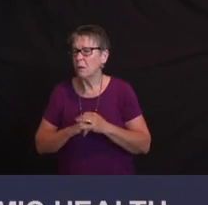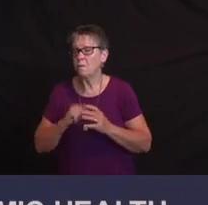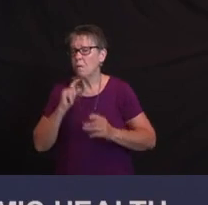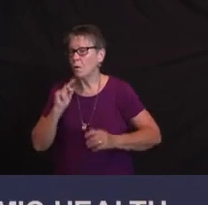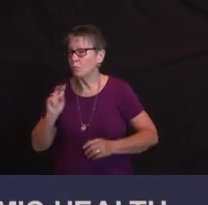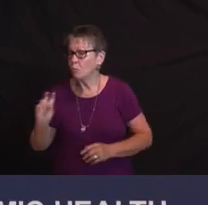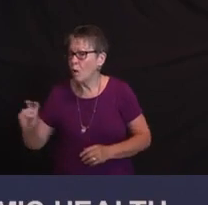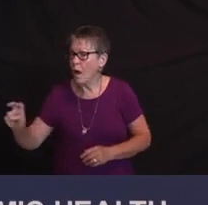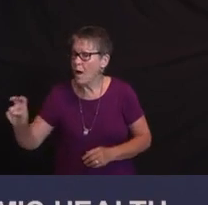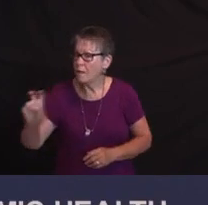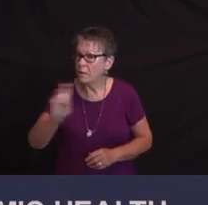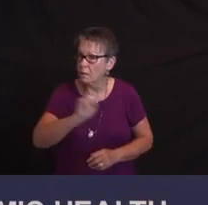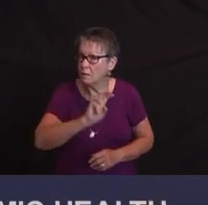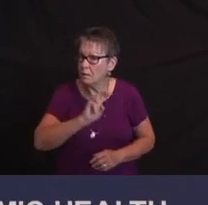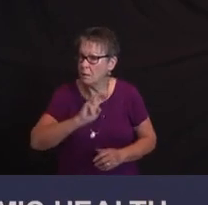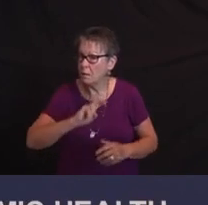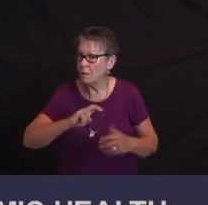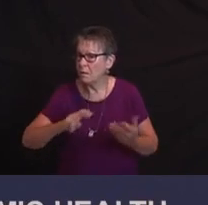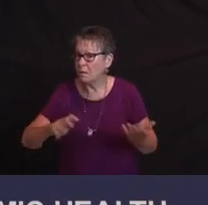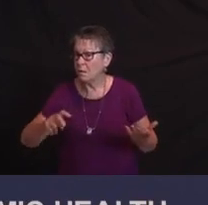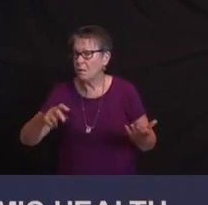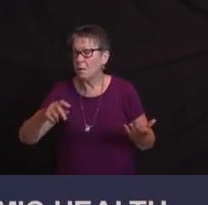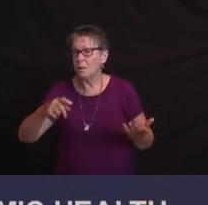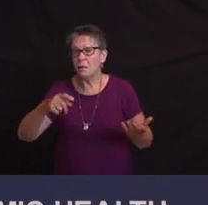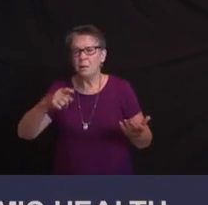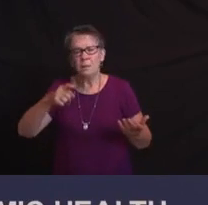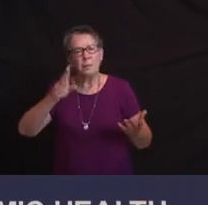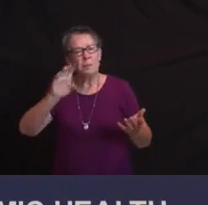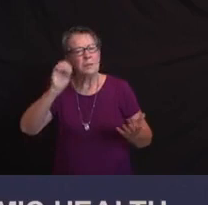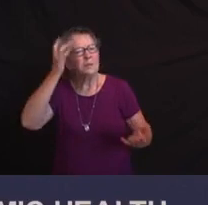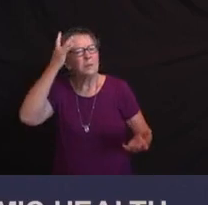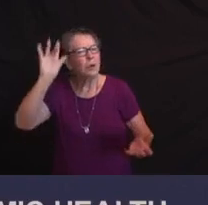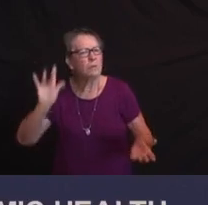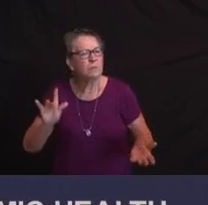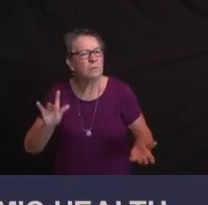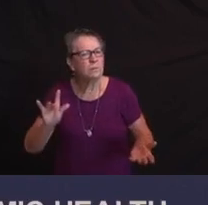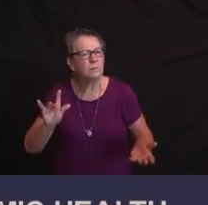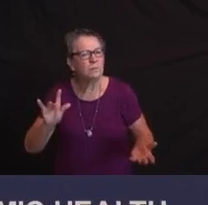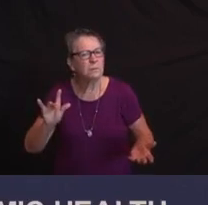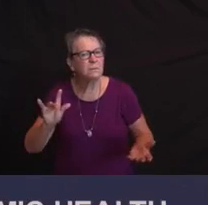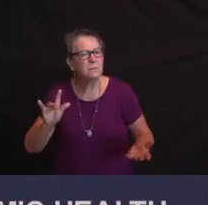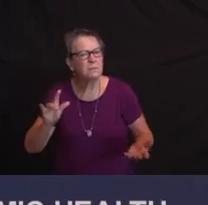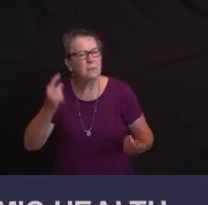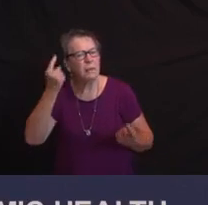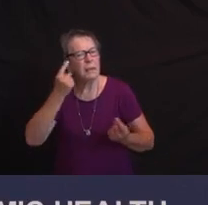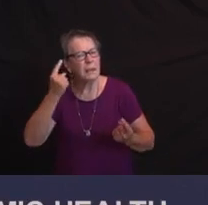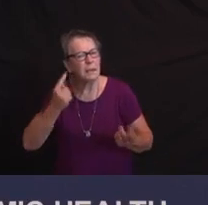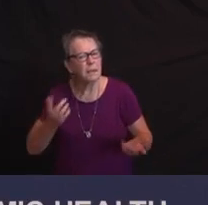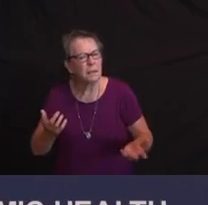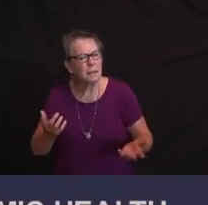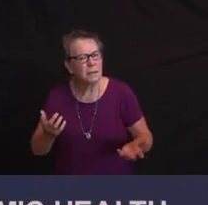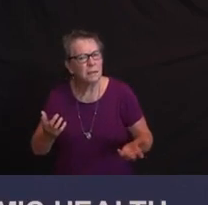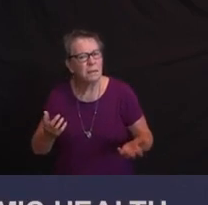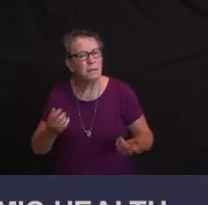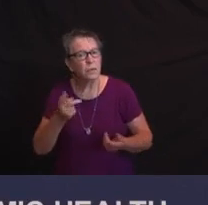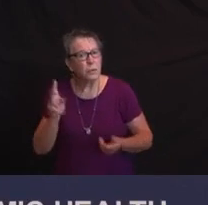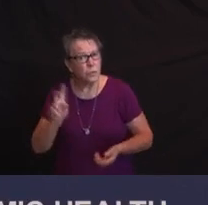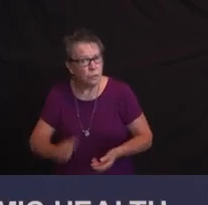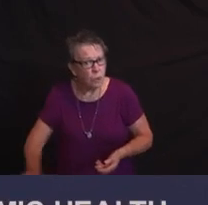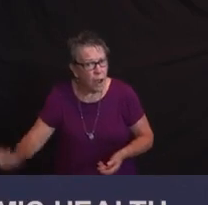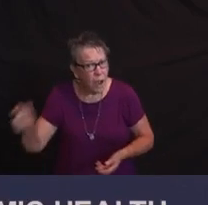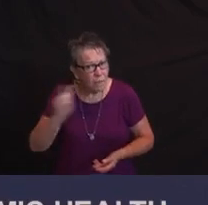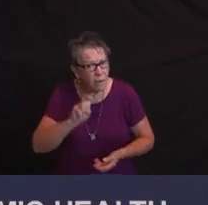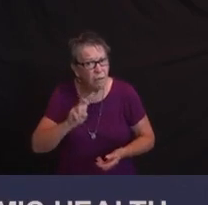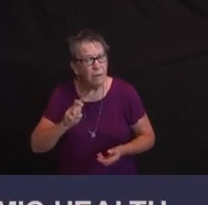again, I'd say even when you're not traveling, just we're begging everybody not just to get vaccinated, but also to use your common